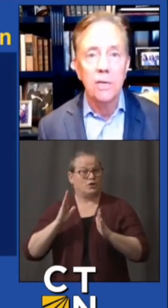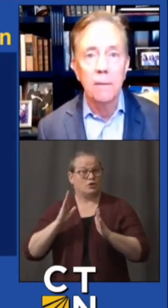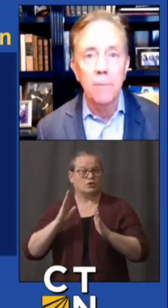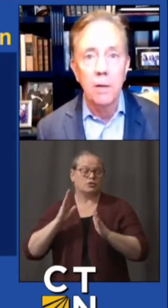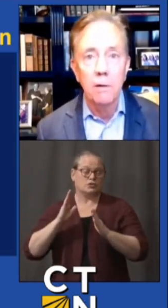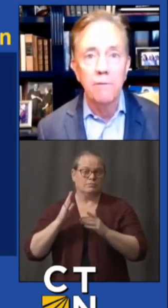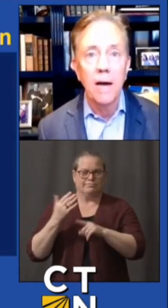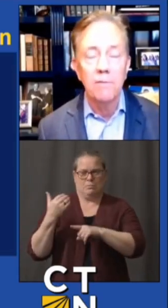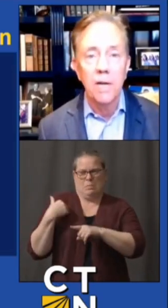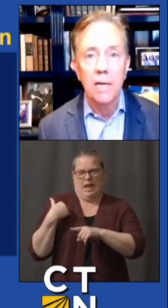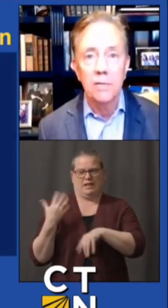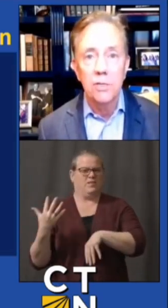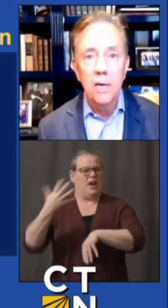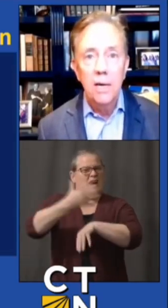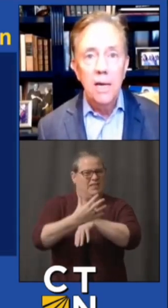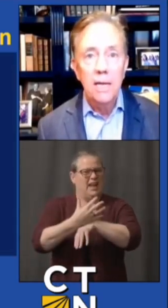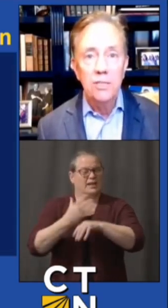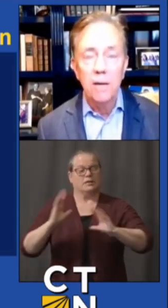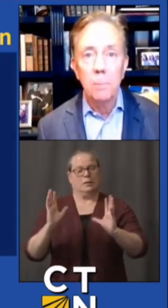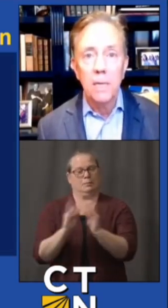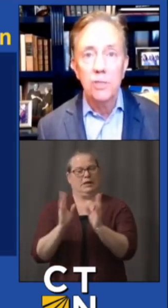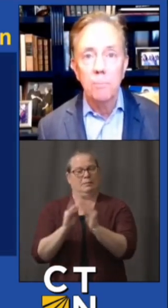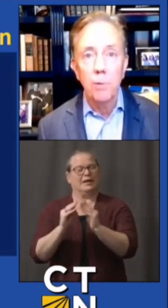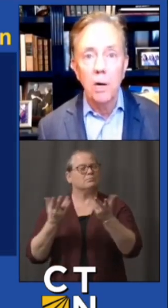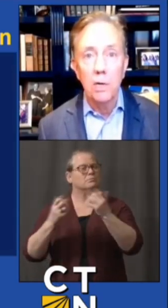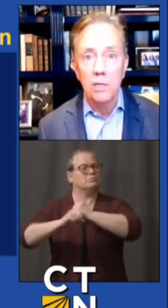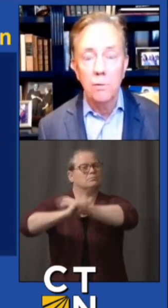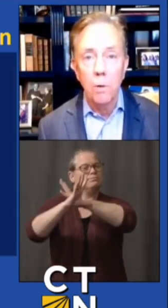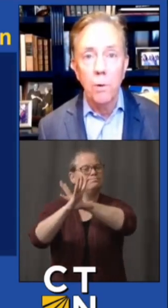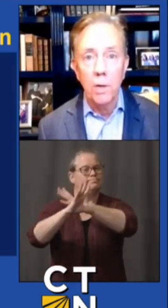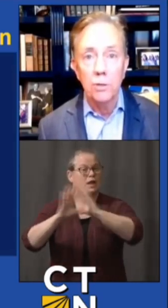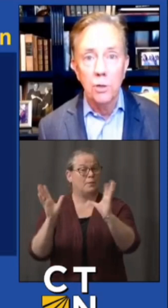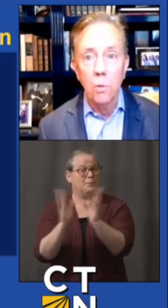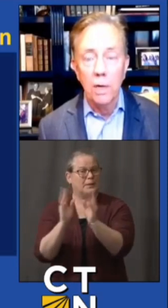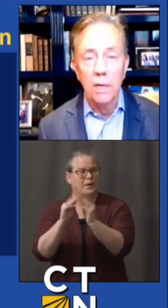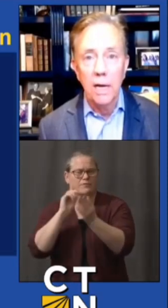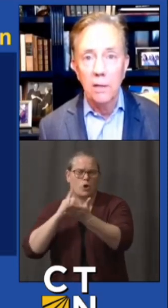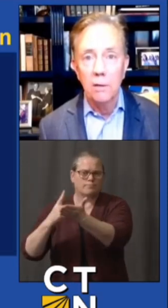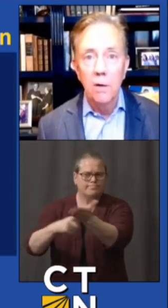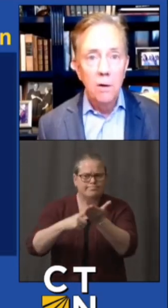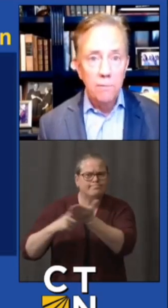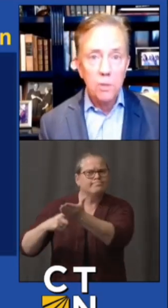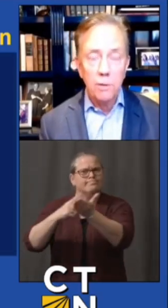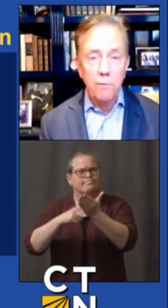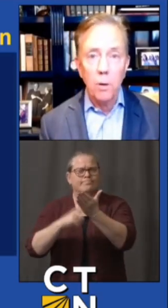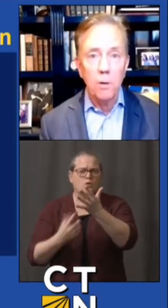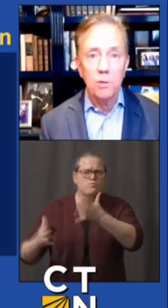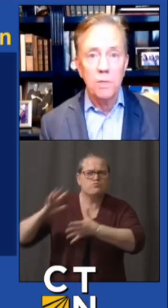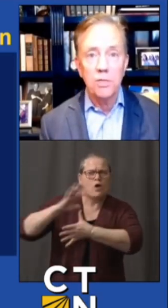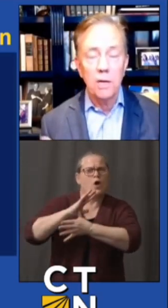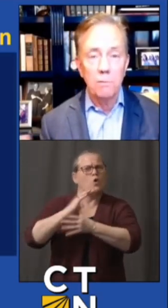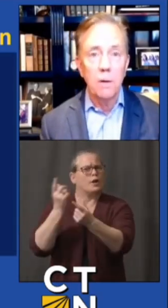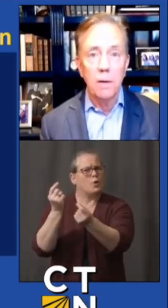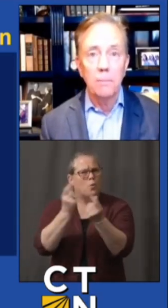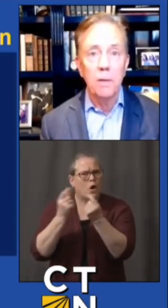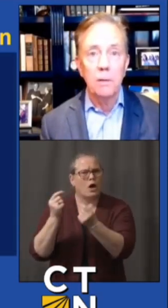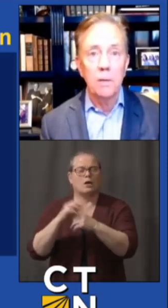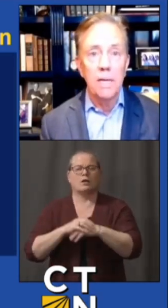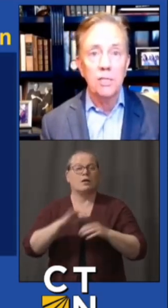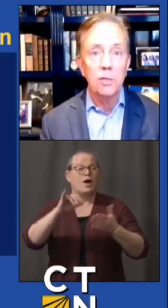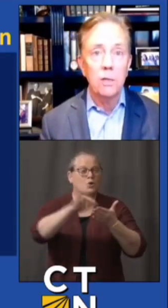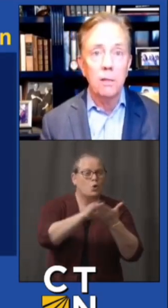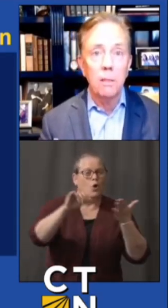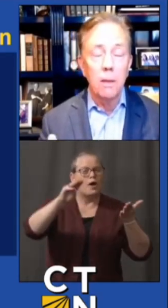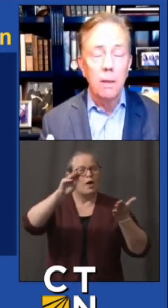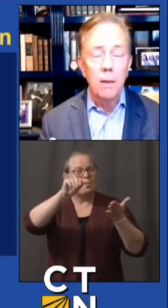last, 5 days and set in place some priorities of what we want to do working together. First and foremost, we said the